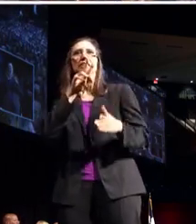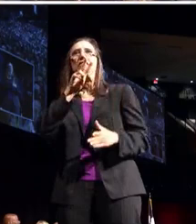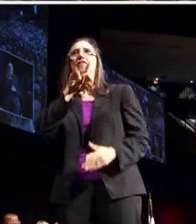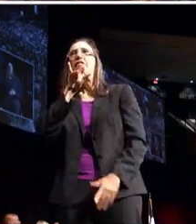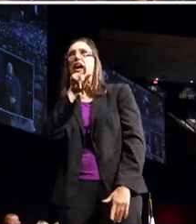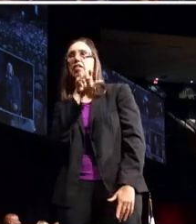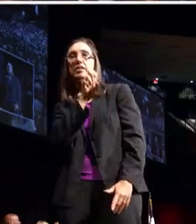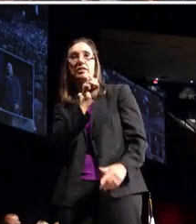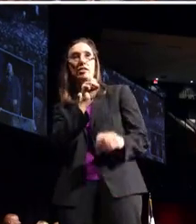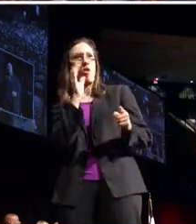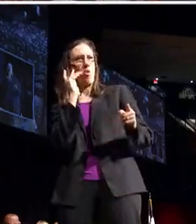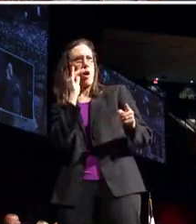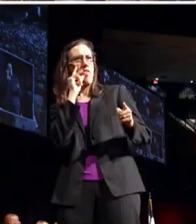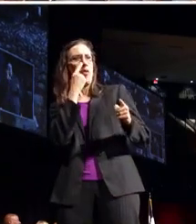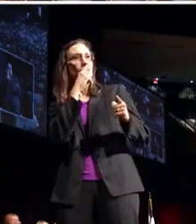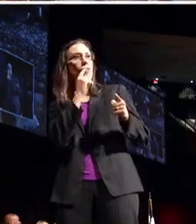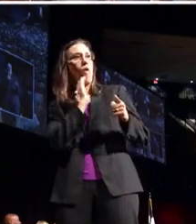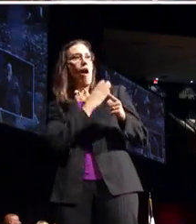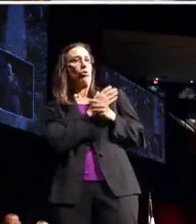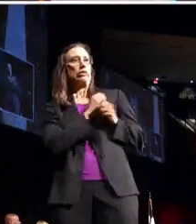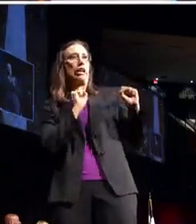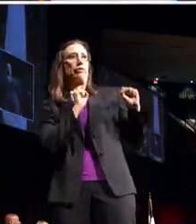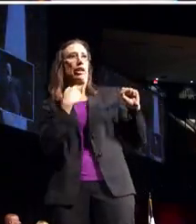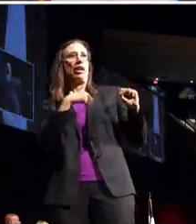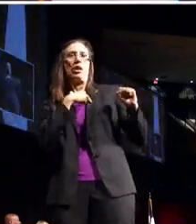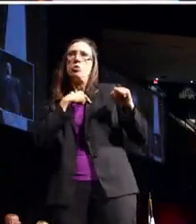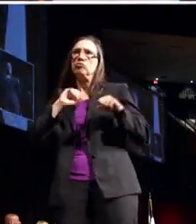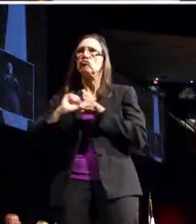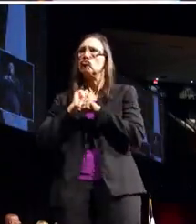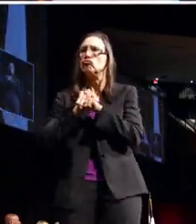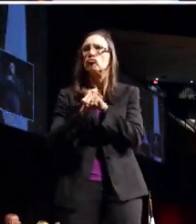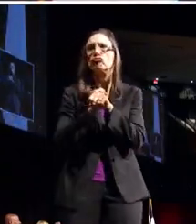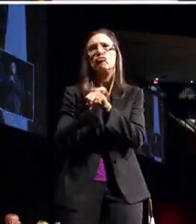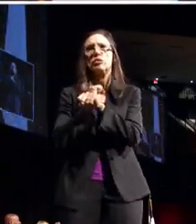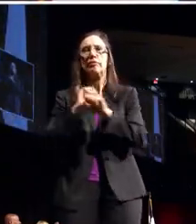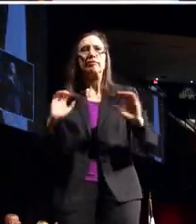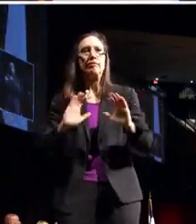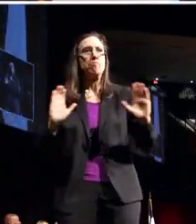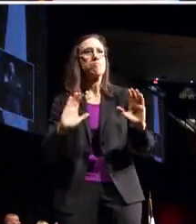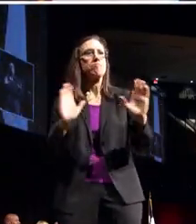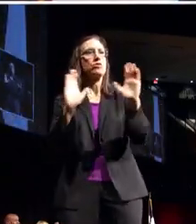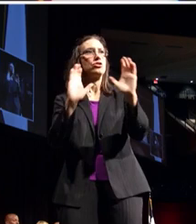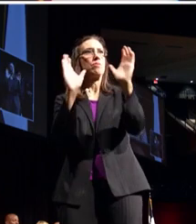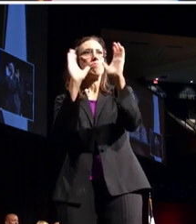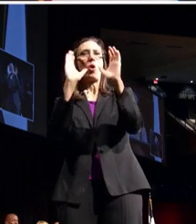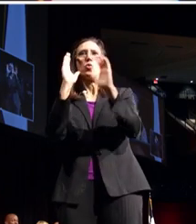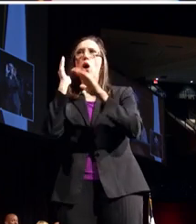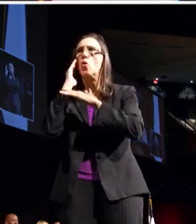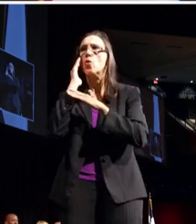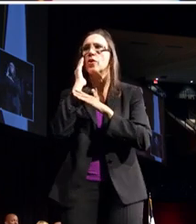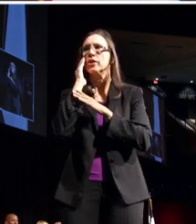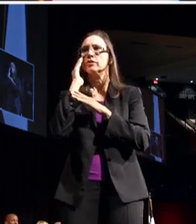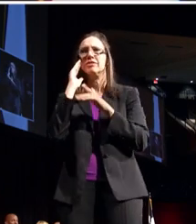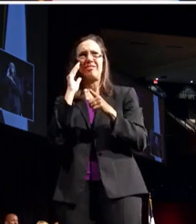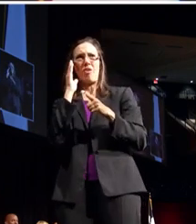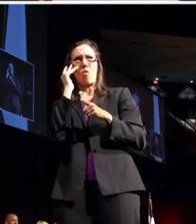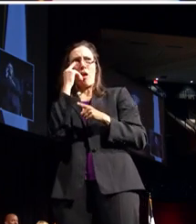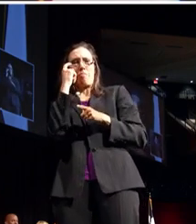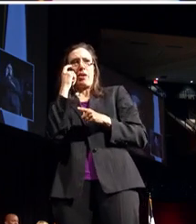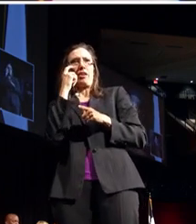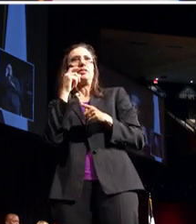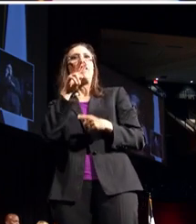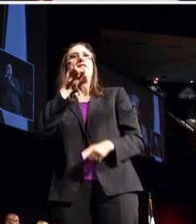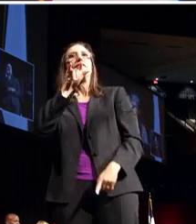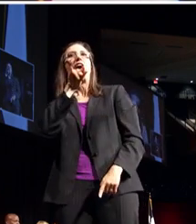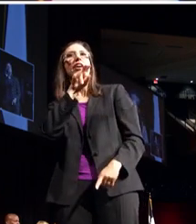a movement that was made for our security and that we worked on actively to raise awareness, and it opened our eyes to see how violence destroys and ends